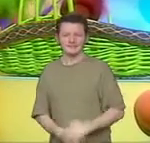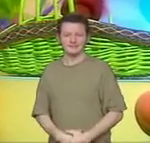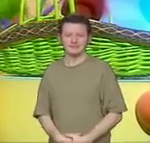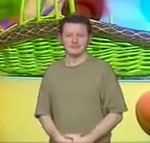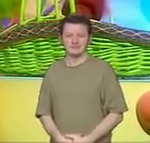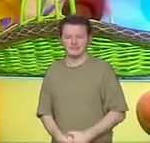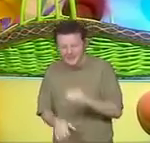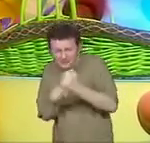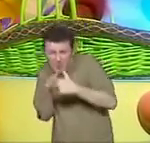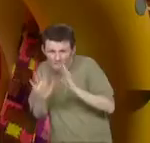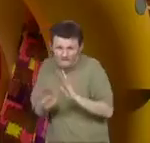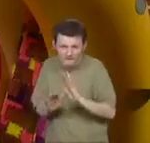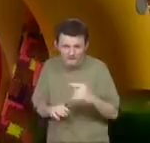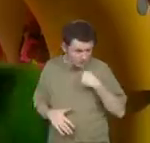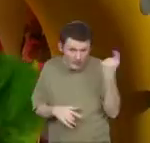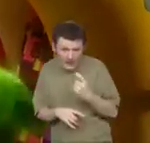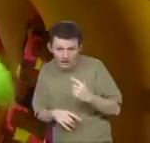coming? Yes.